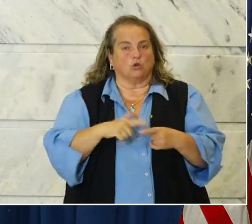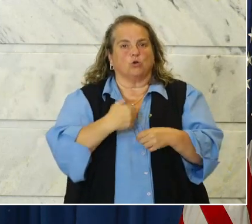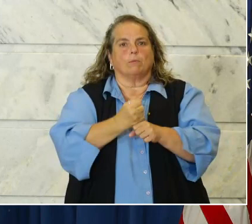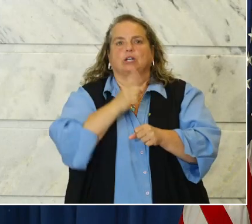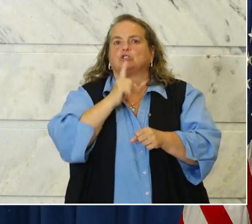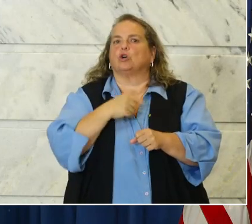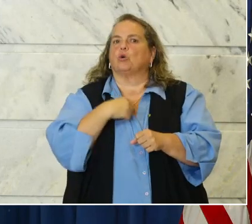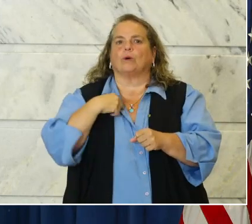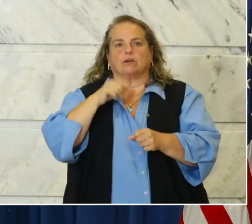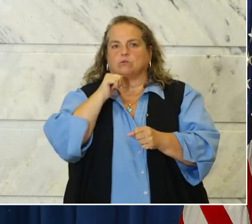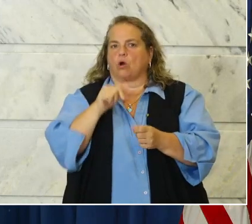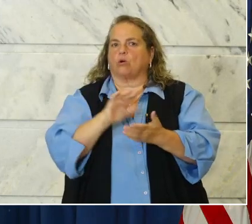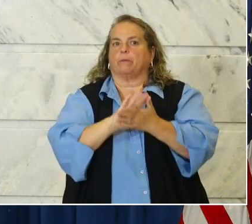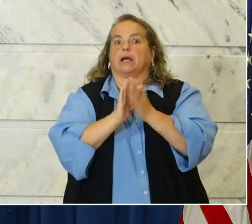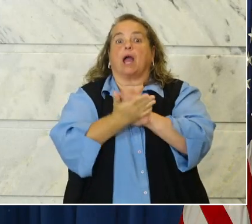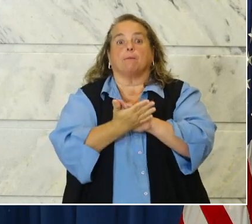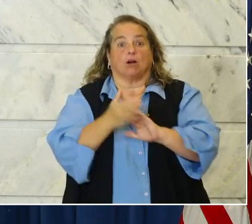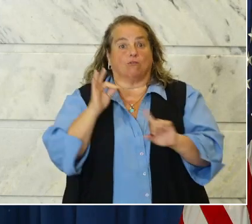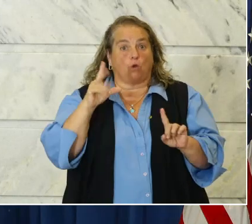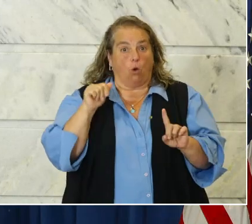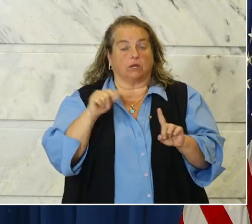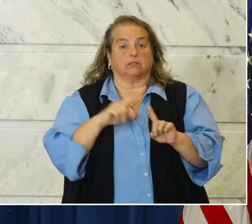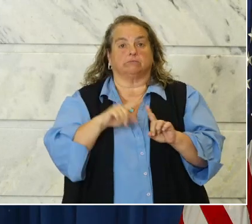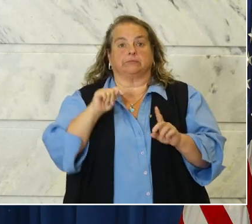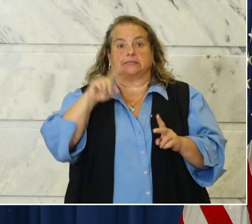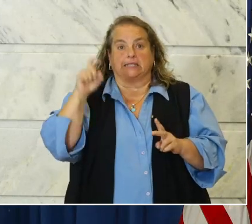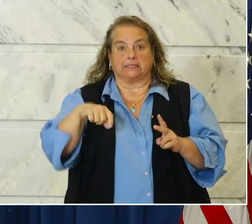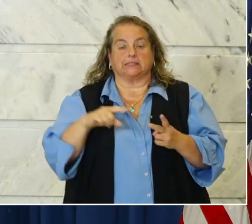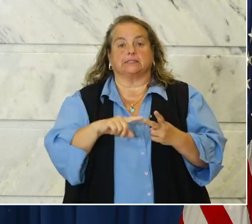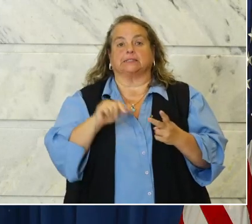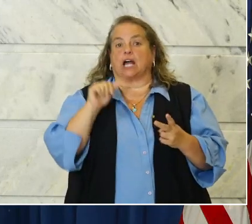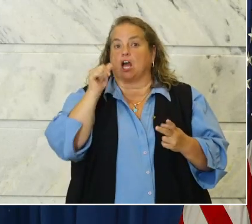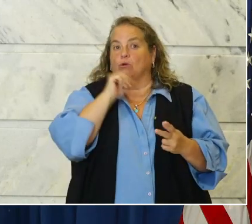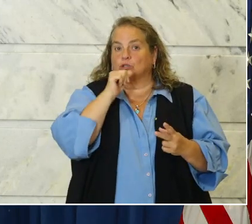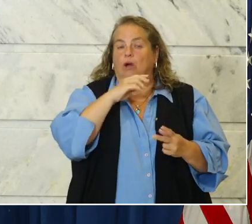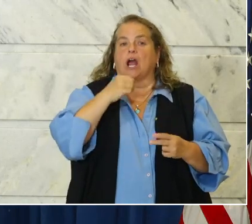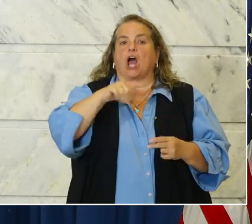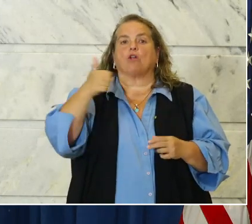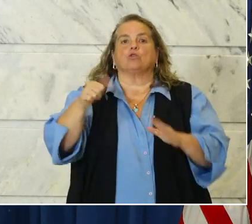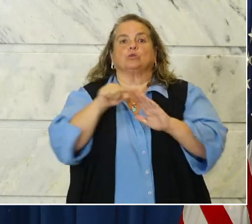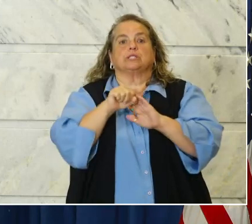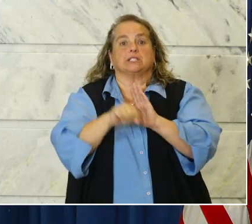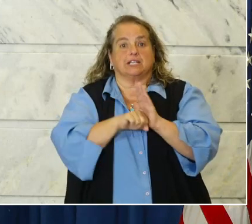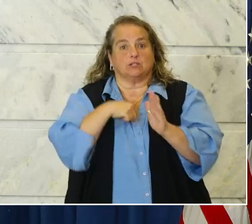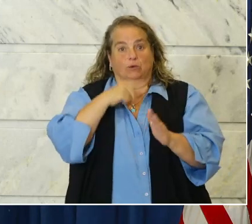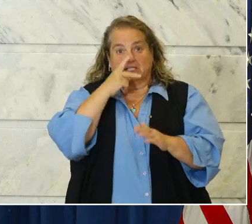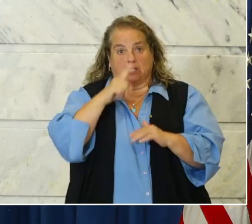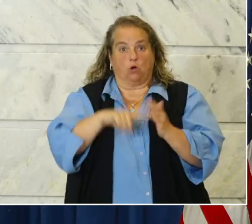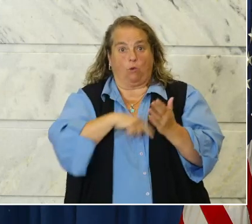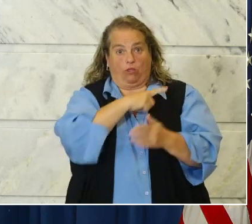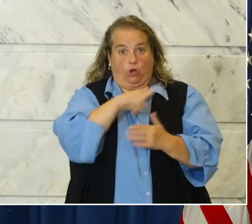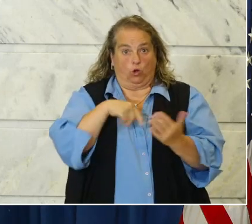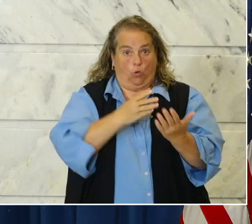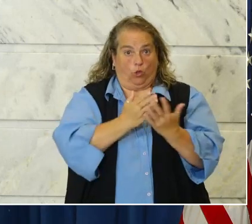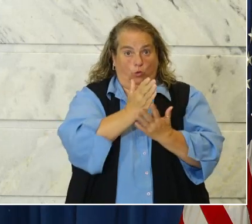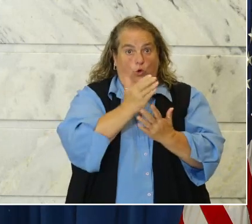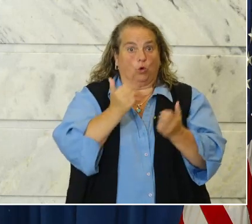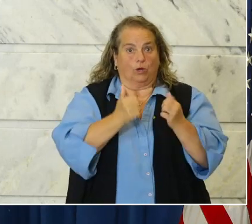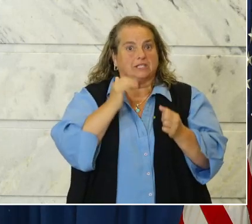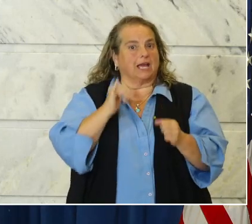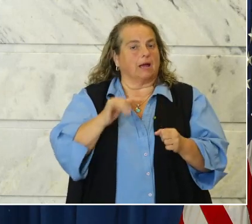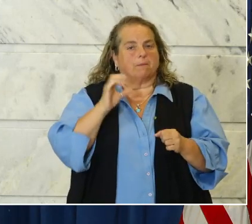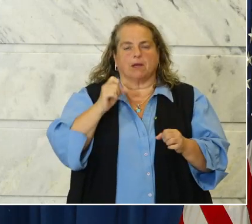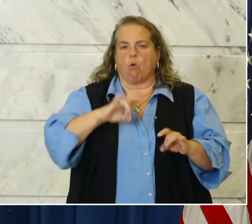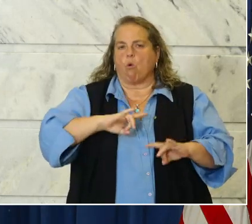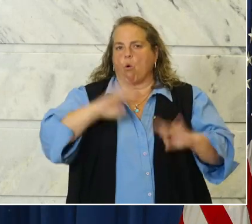Florida, Texas, Arizona, so many other states we see going through what could be absolutely devastating